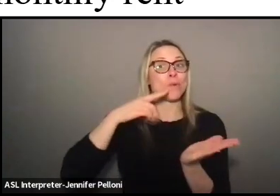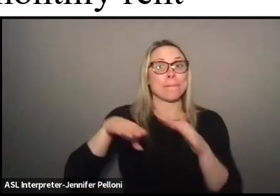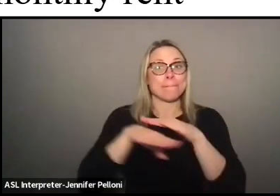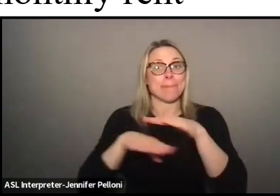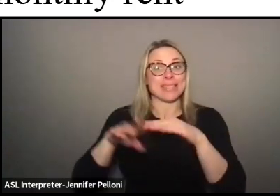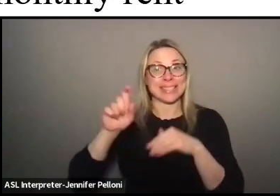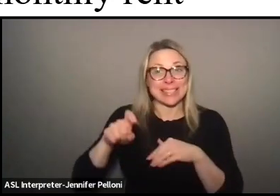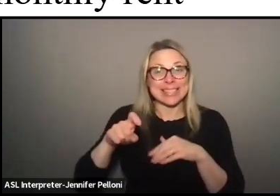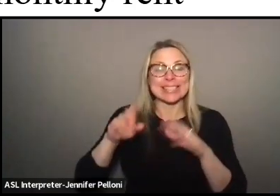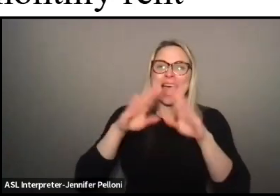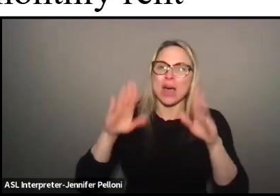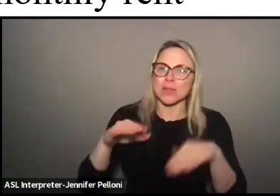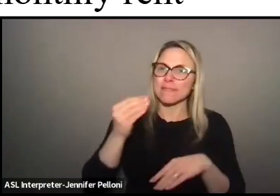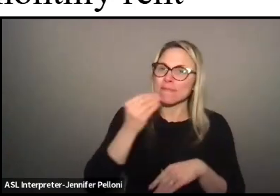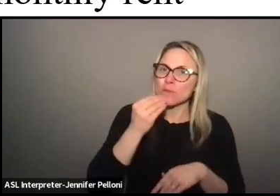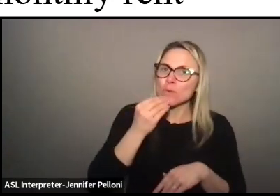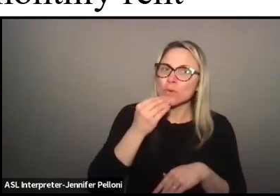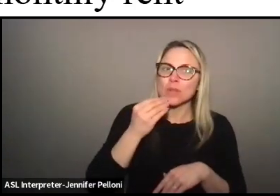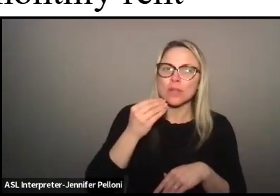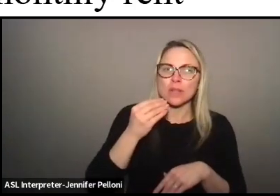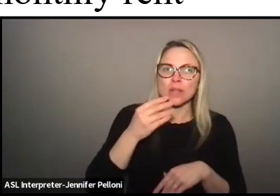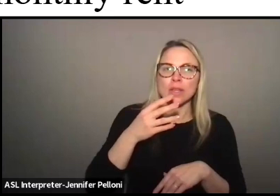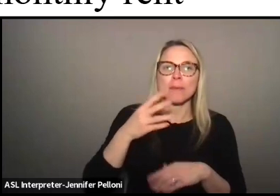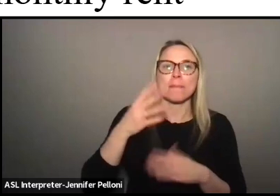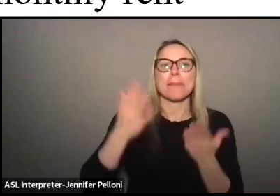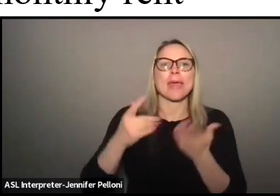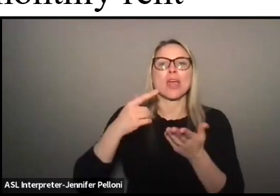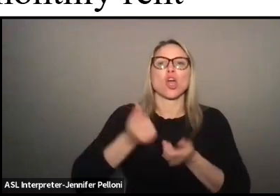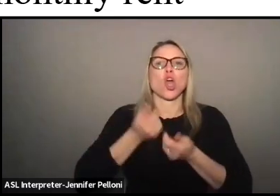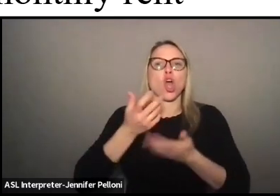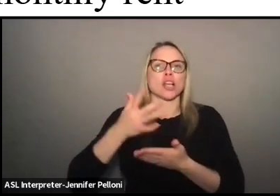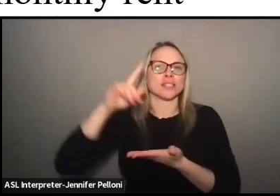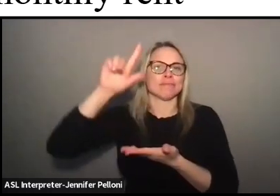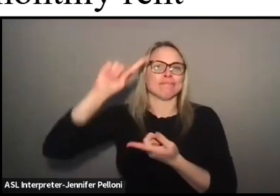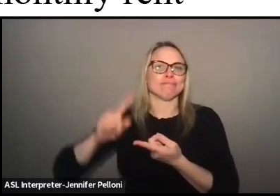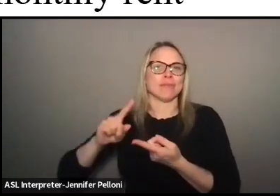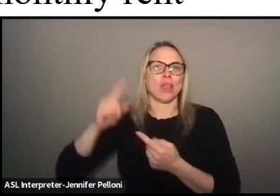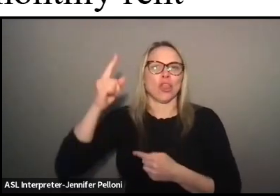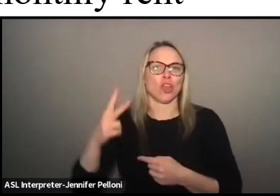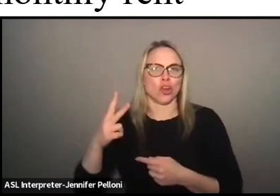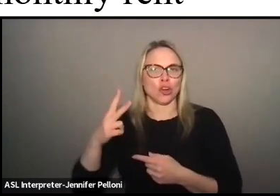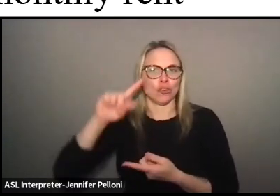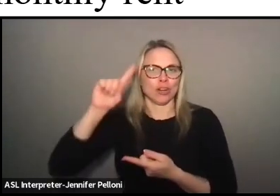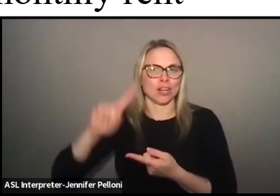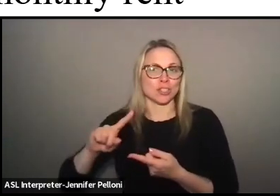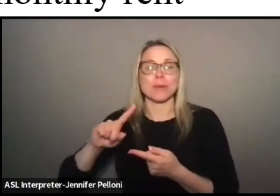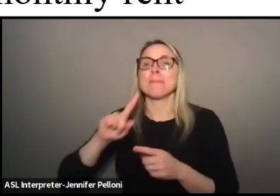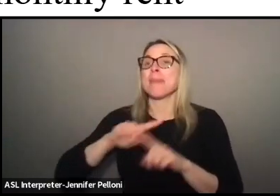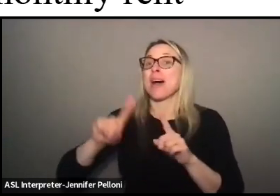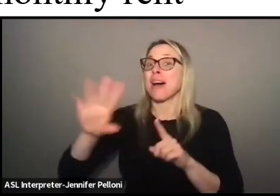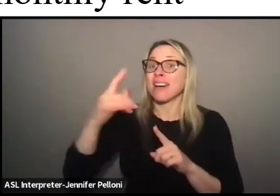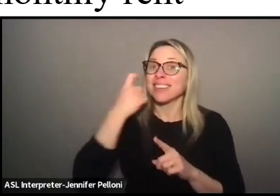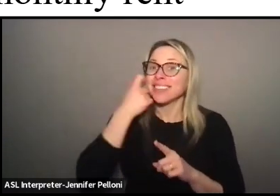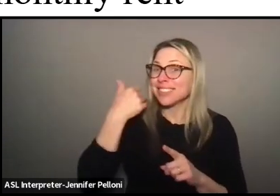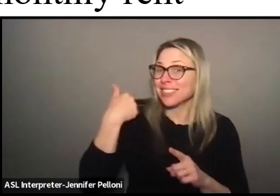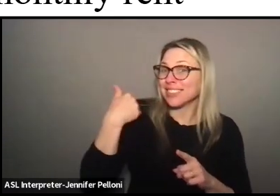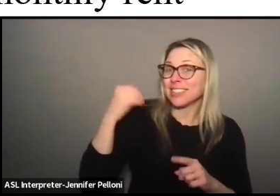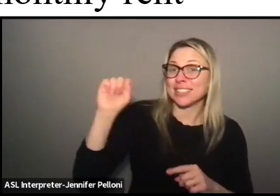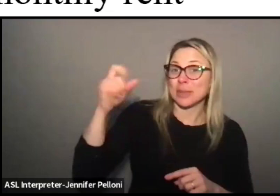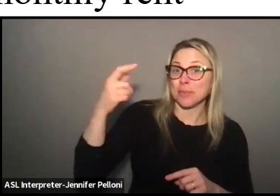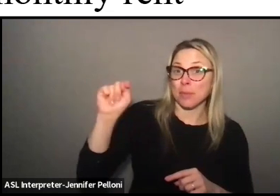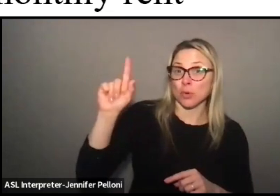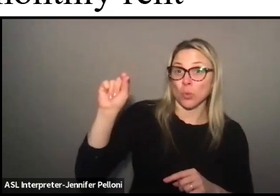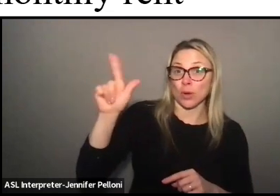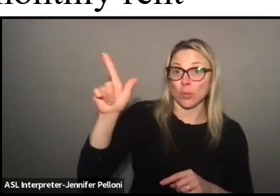food, may cause a 1/3 reduction. They have recently, as of September of